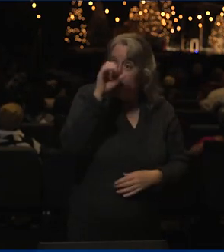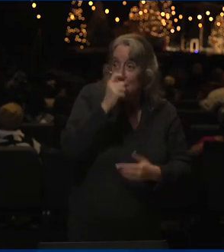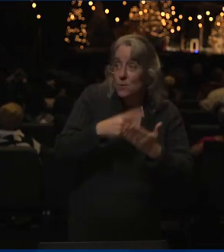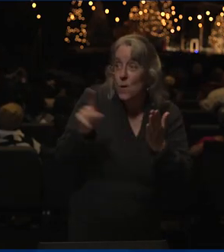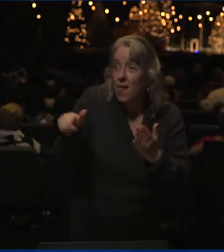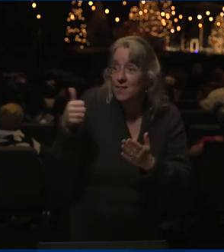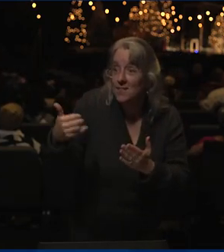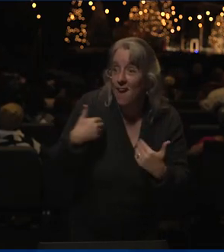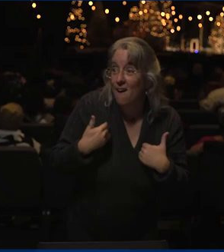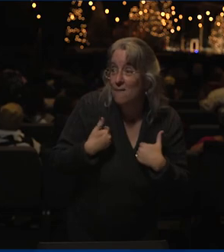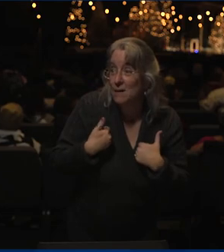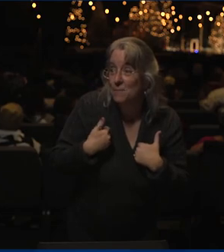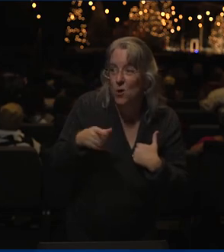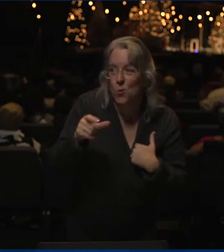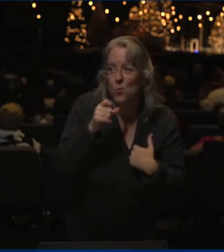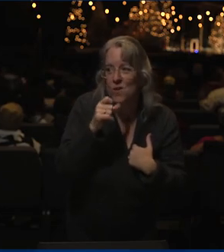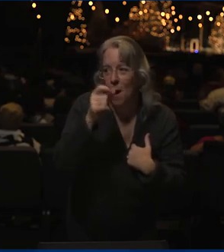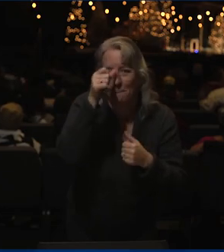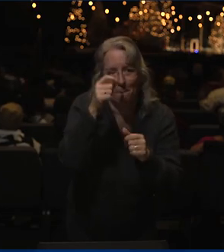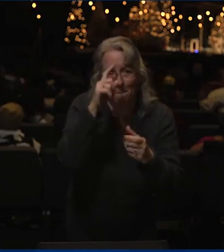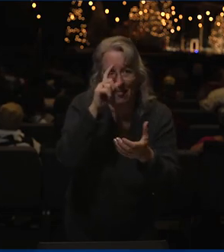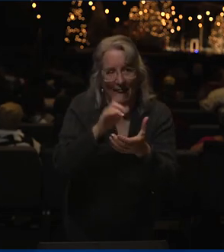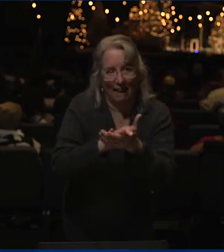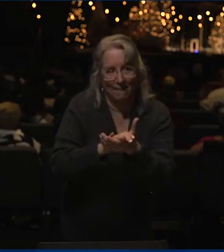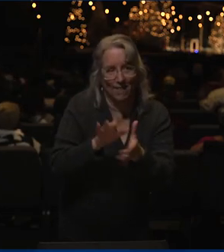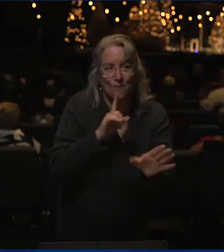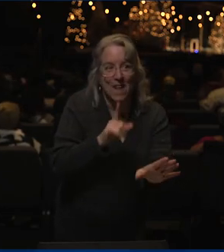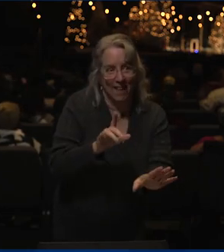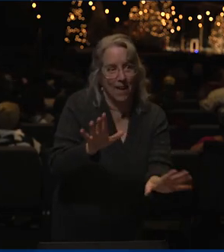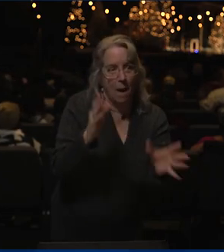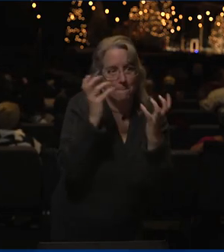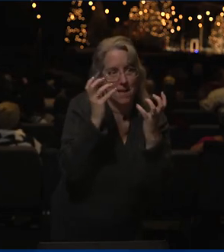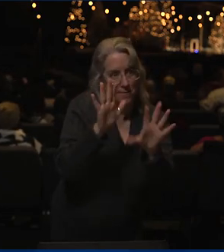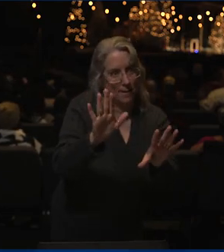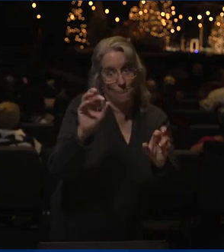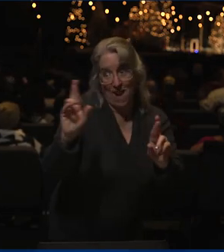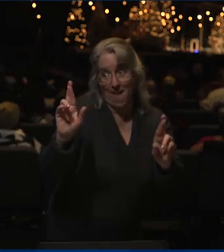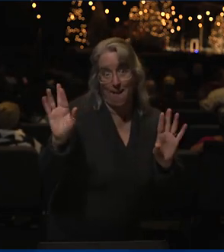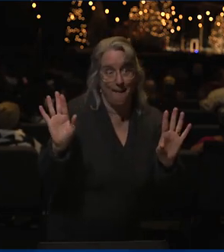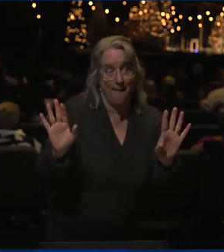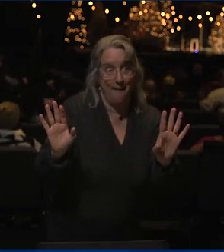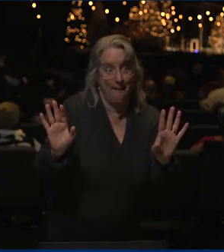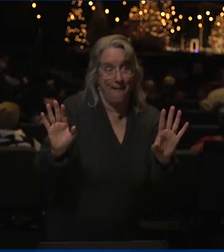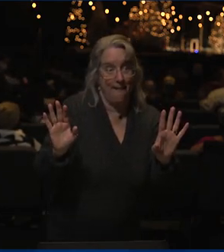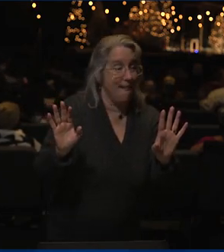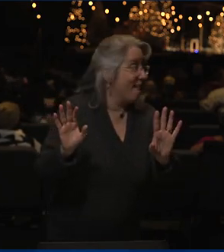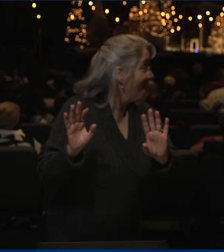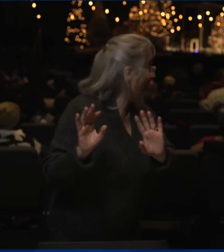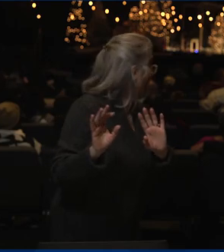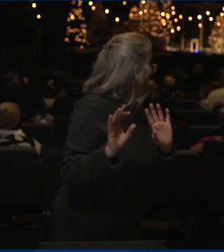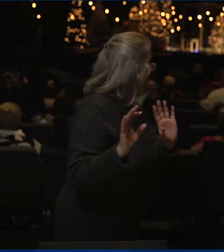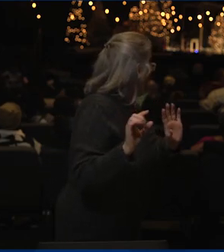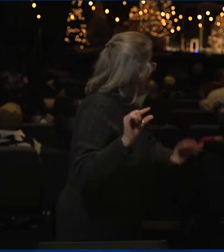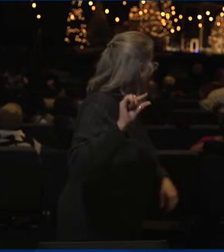a treasure? You're not going to believe how amazing this is. Are you ready for it? Little spoons.